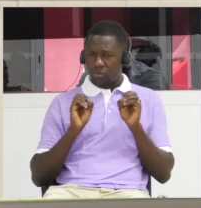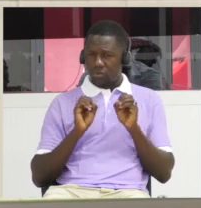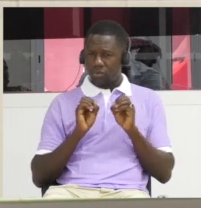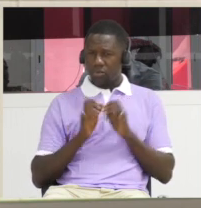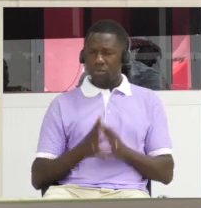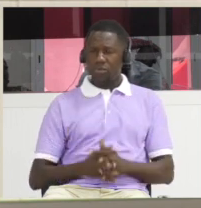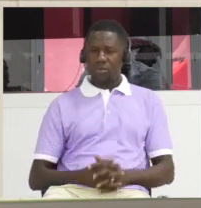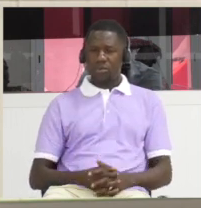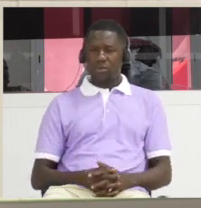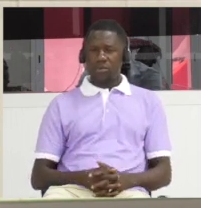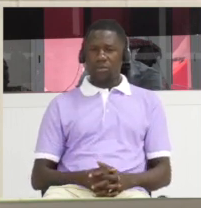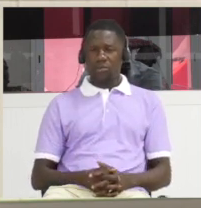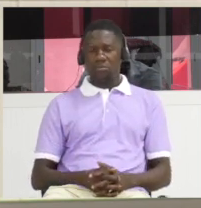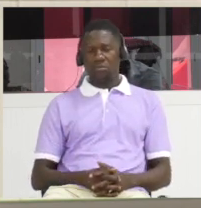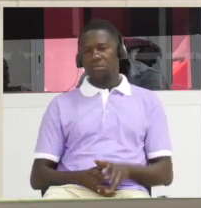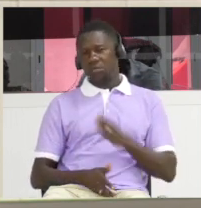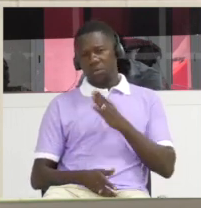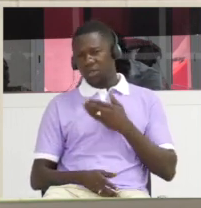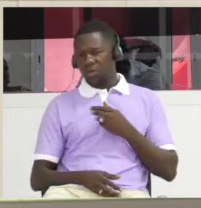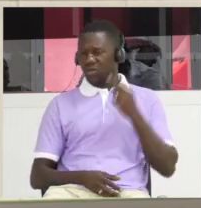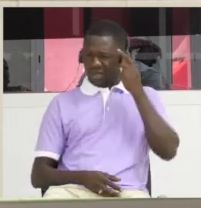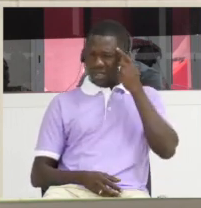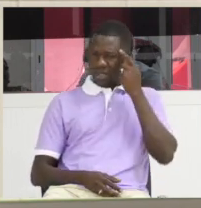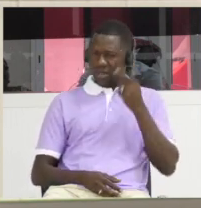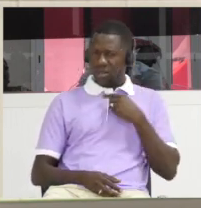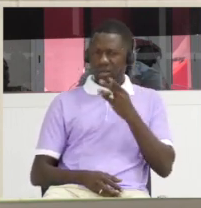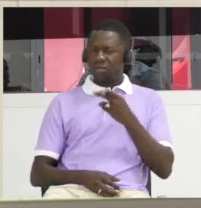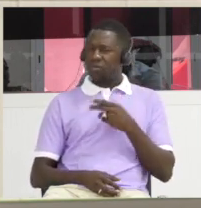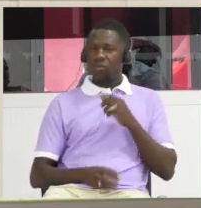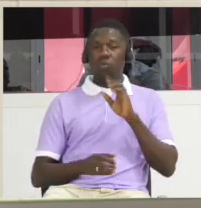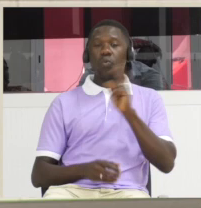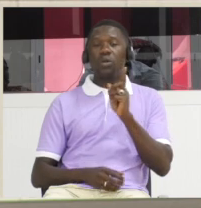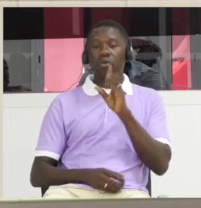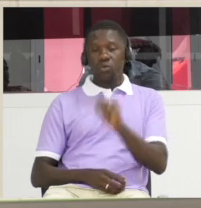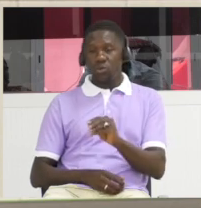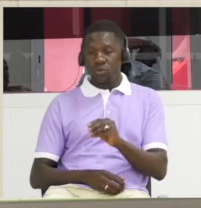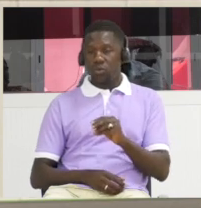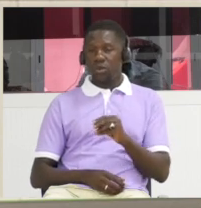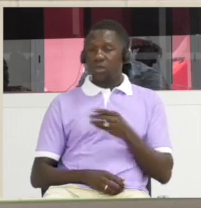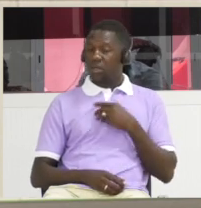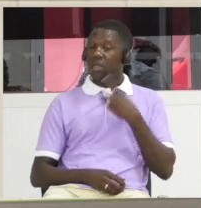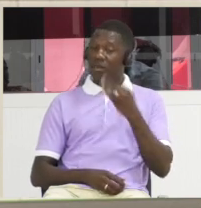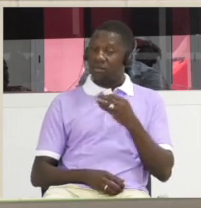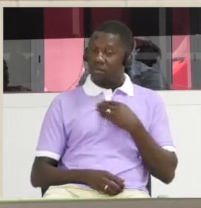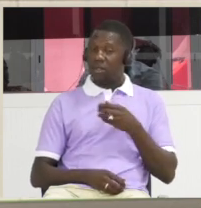Maybe there was a concept of what to do in the event of an external,